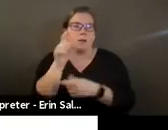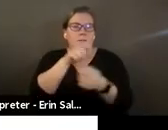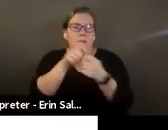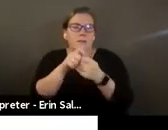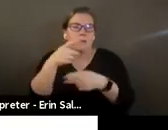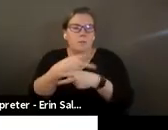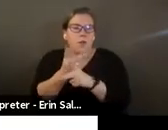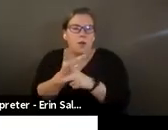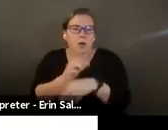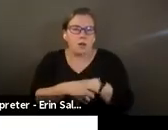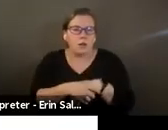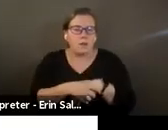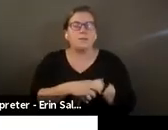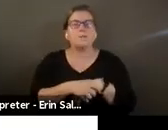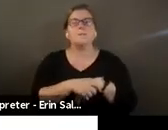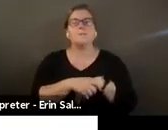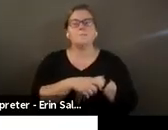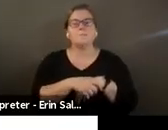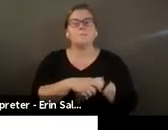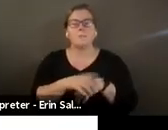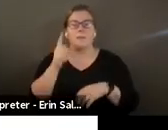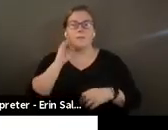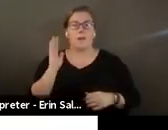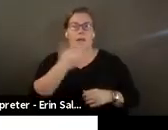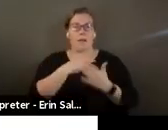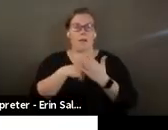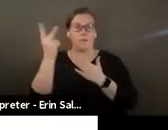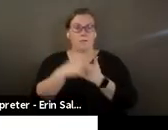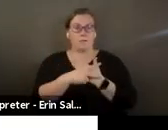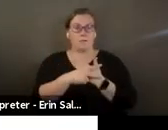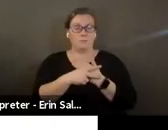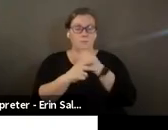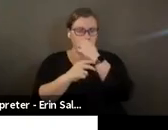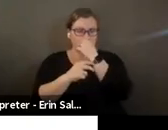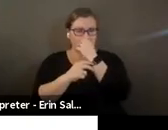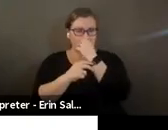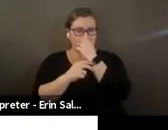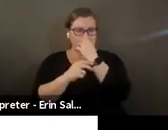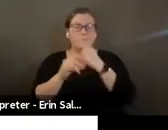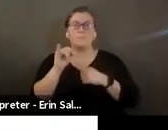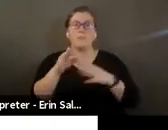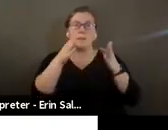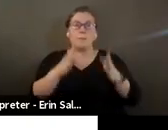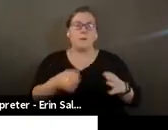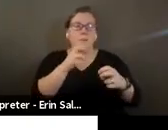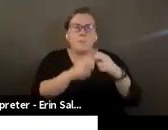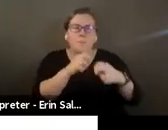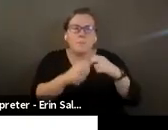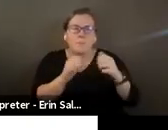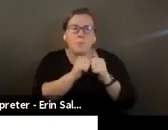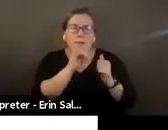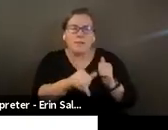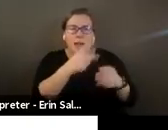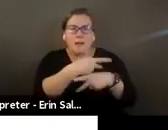pieces. For our program, if an individual has a problem with their piece